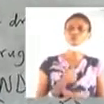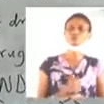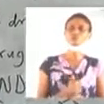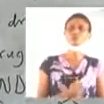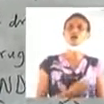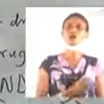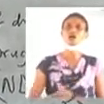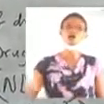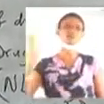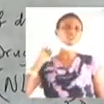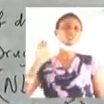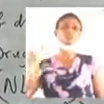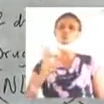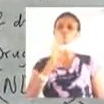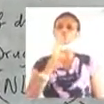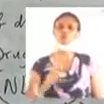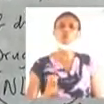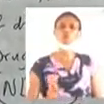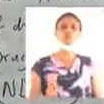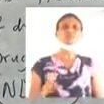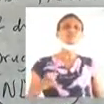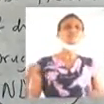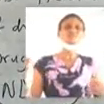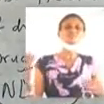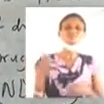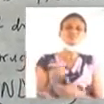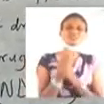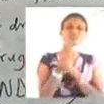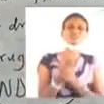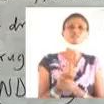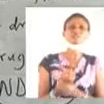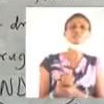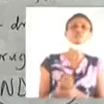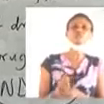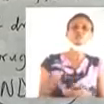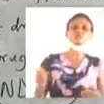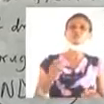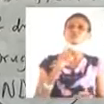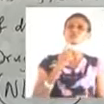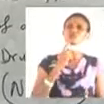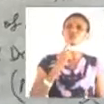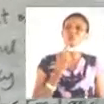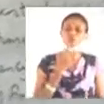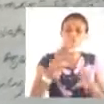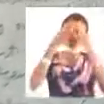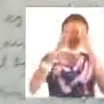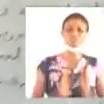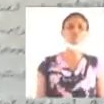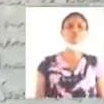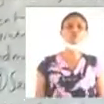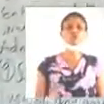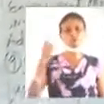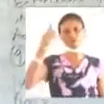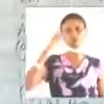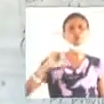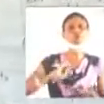Apart from enacting laws, tough sanctions should be against offenders. The government should